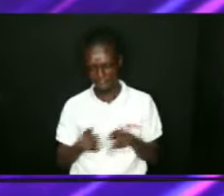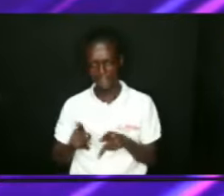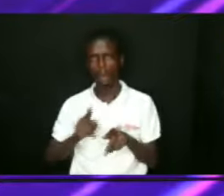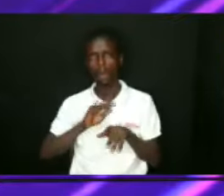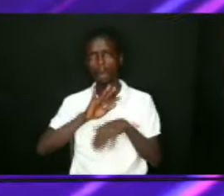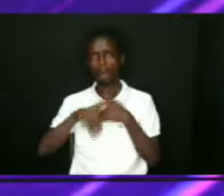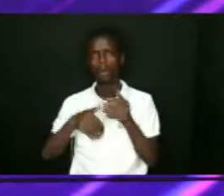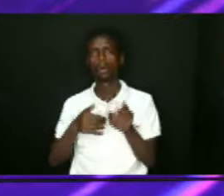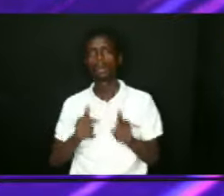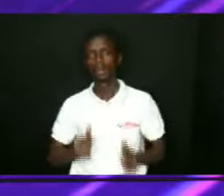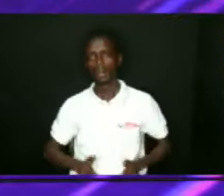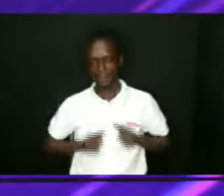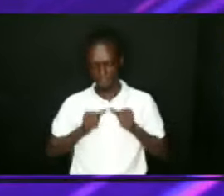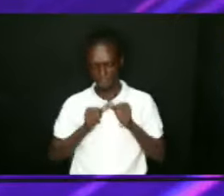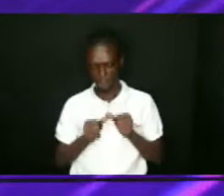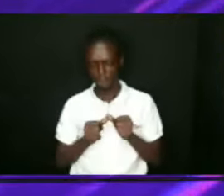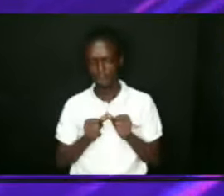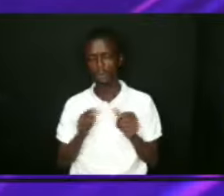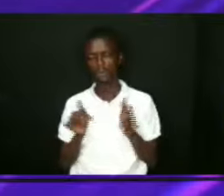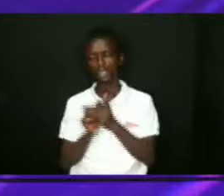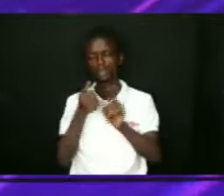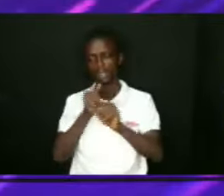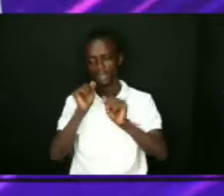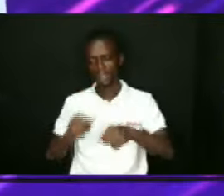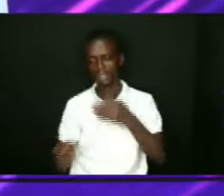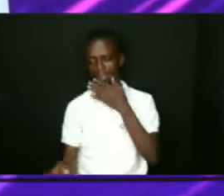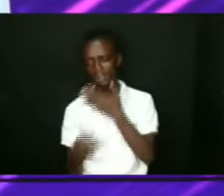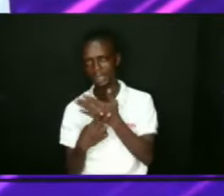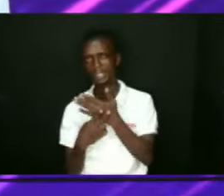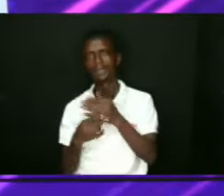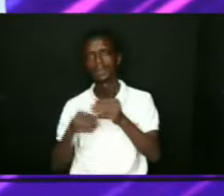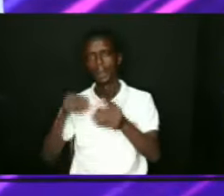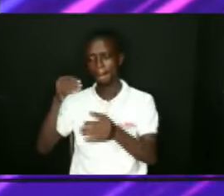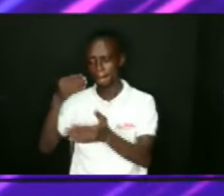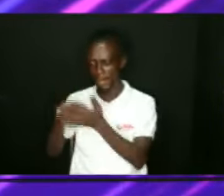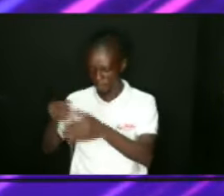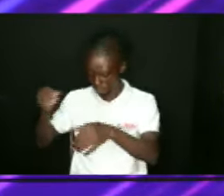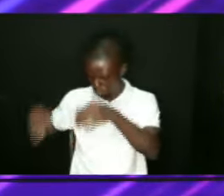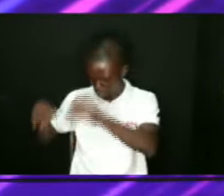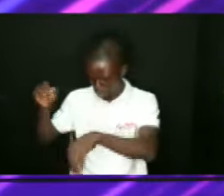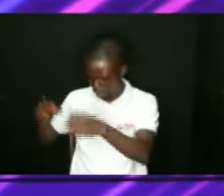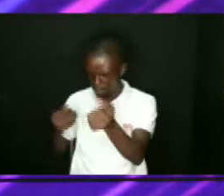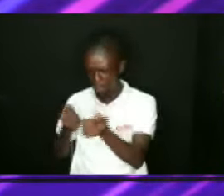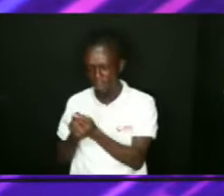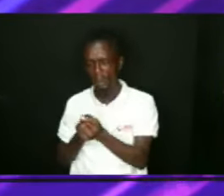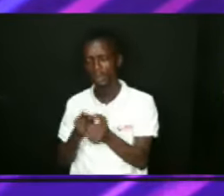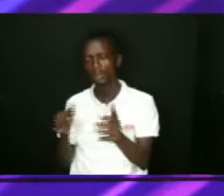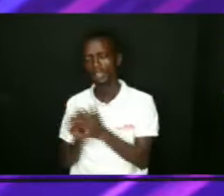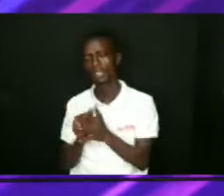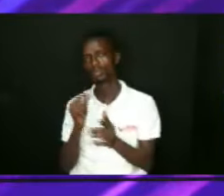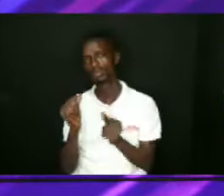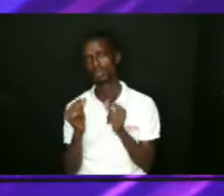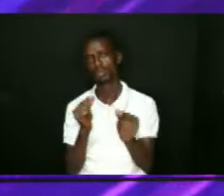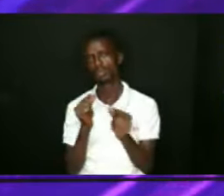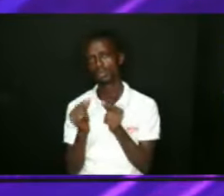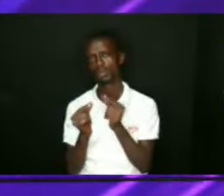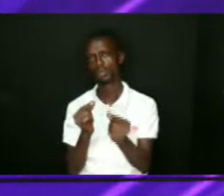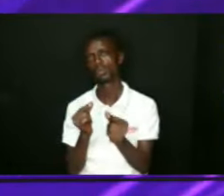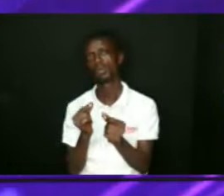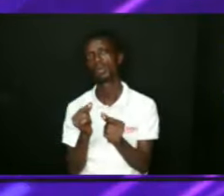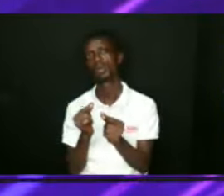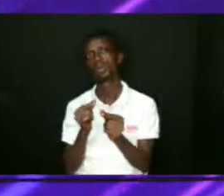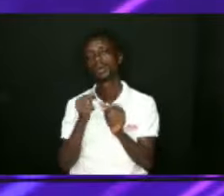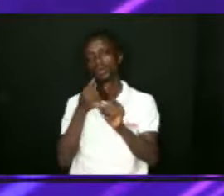still go on, so you can still save, you can still invest with EDC so that little by